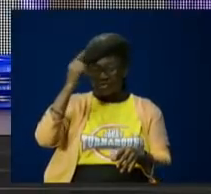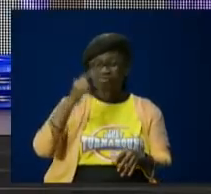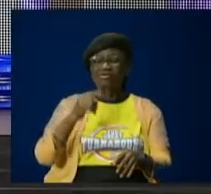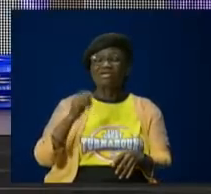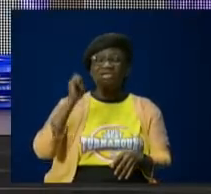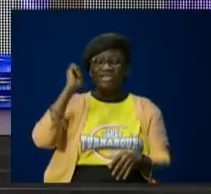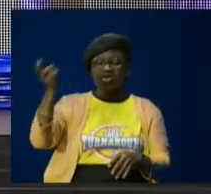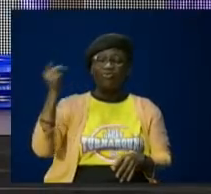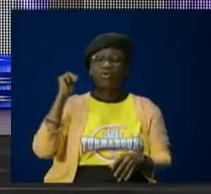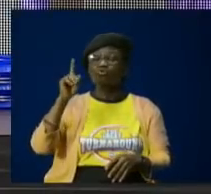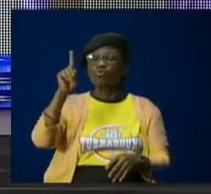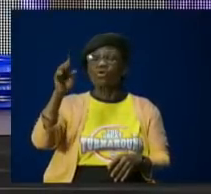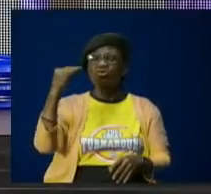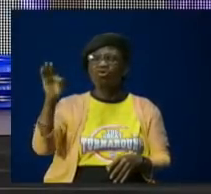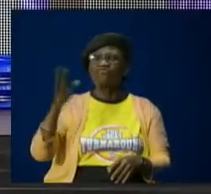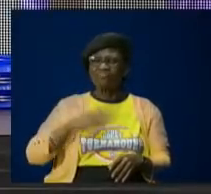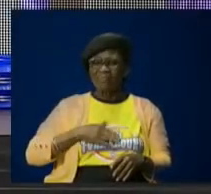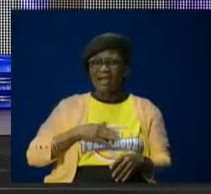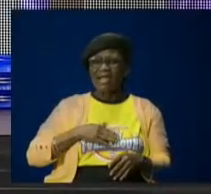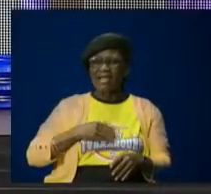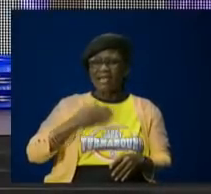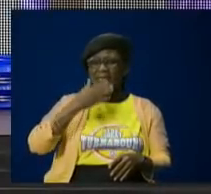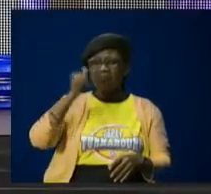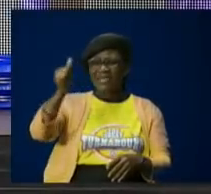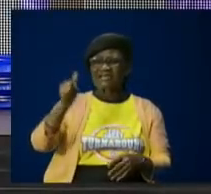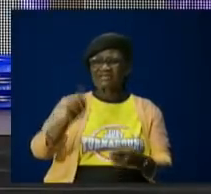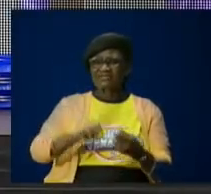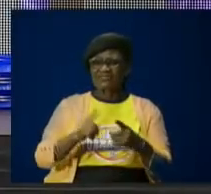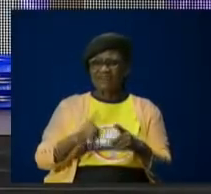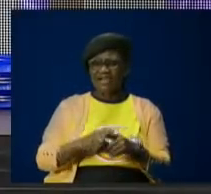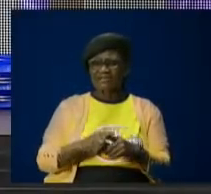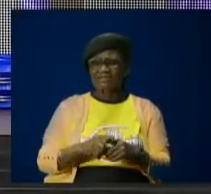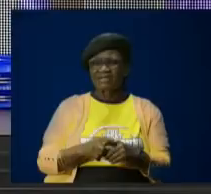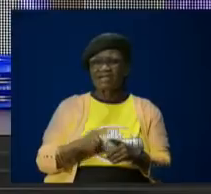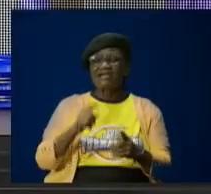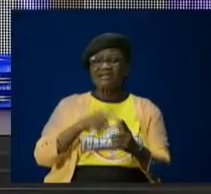came. My father in the Lord died.